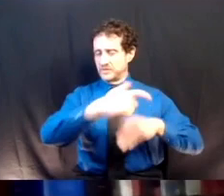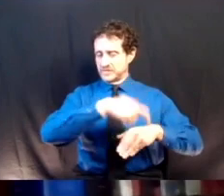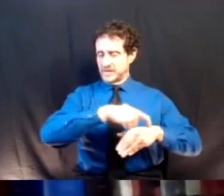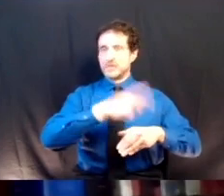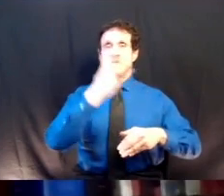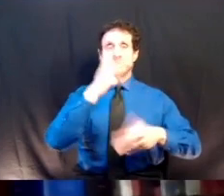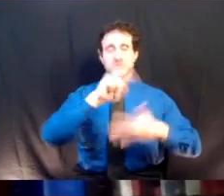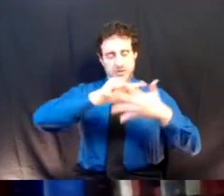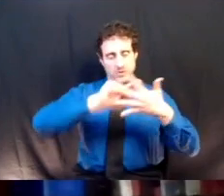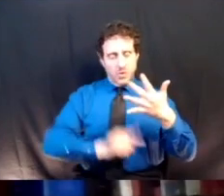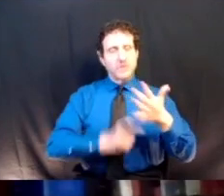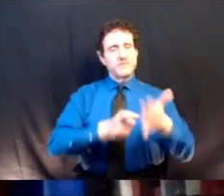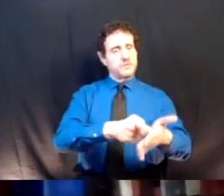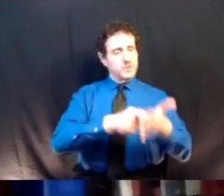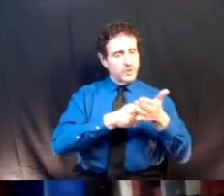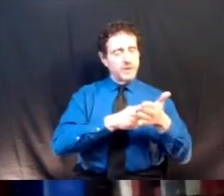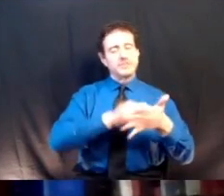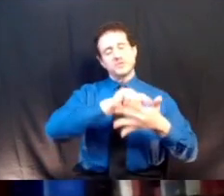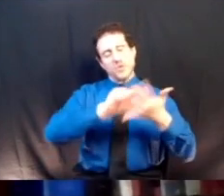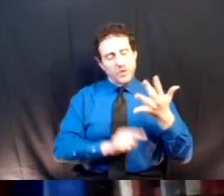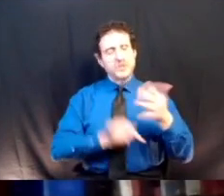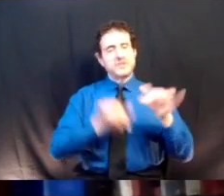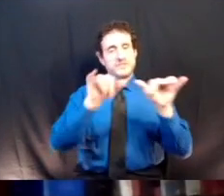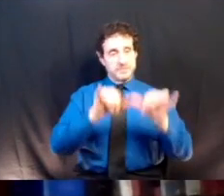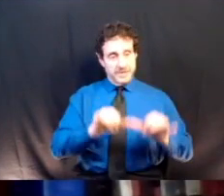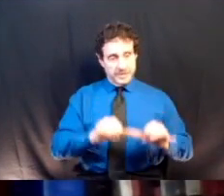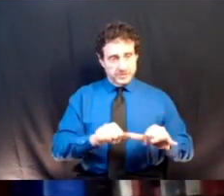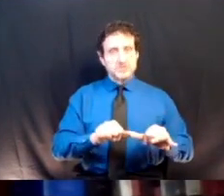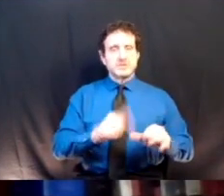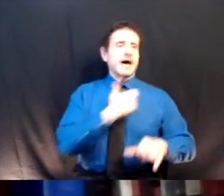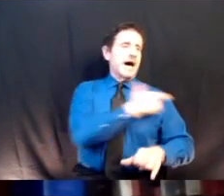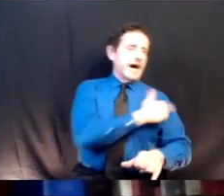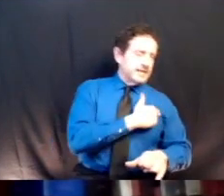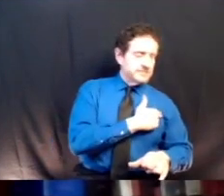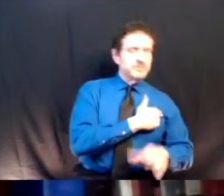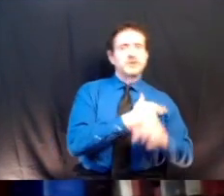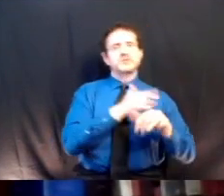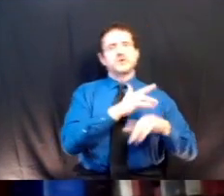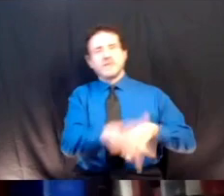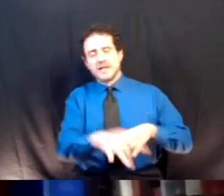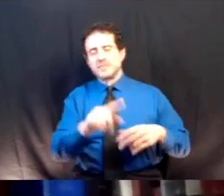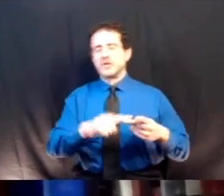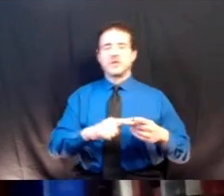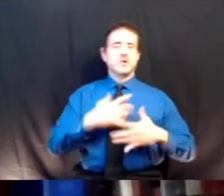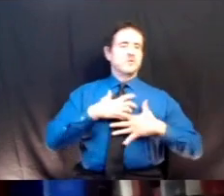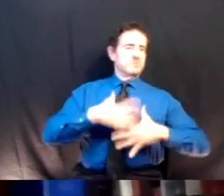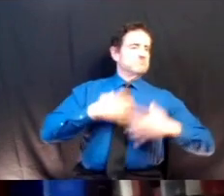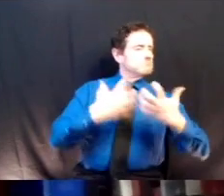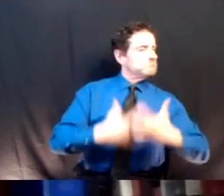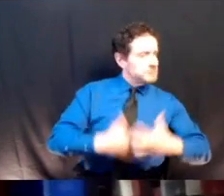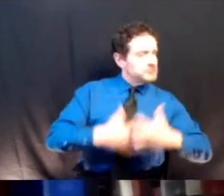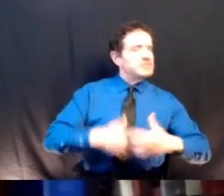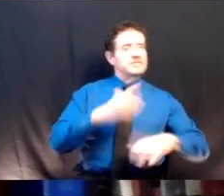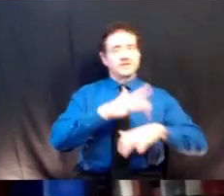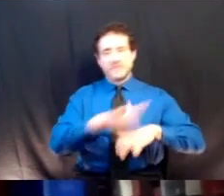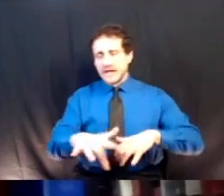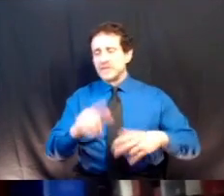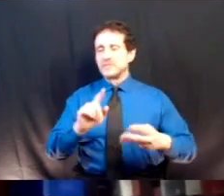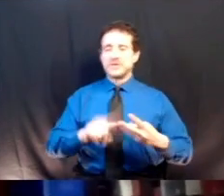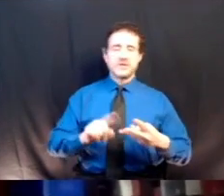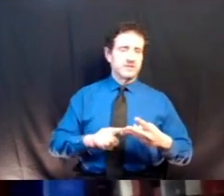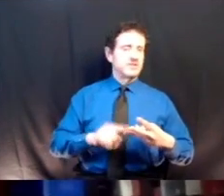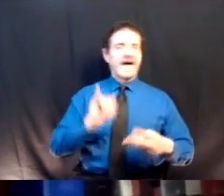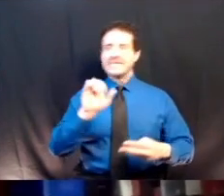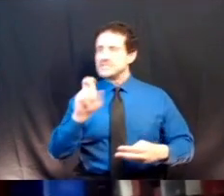on the IDPH website, but that is true, Ben, that on the website you can see that Chicago and the region